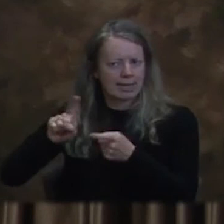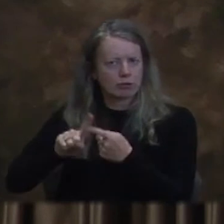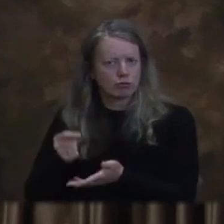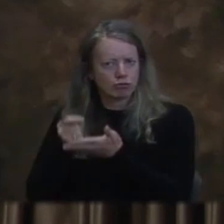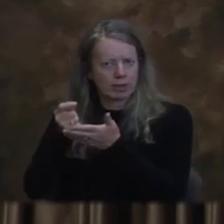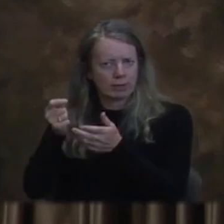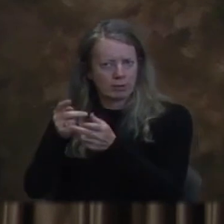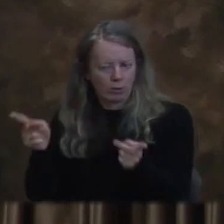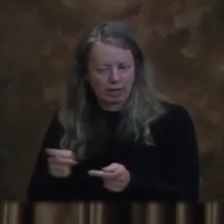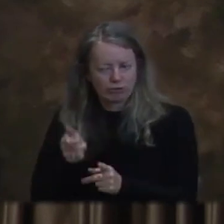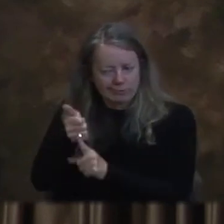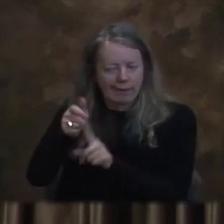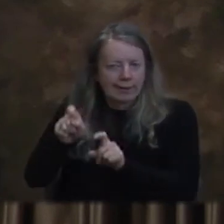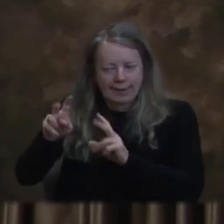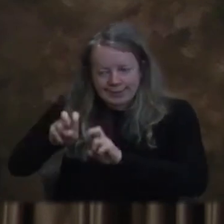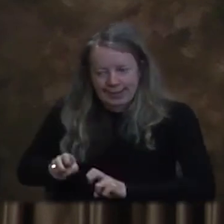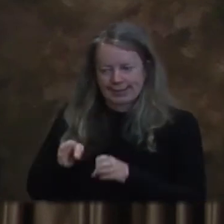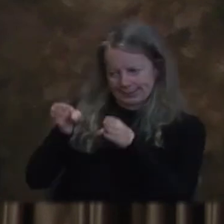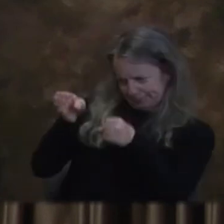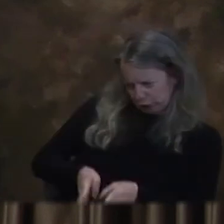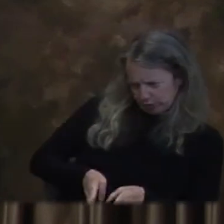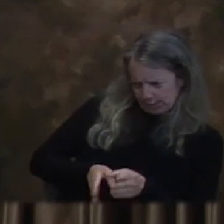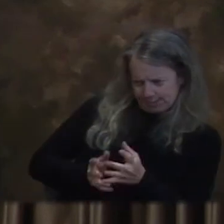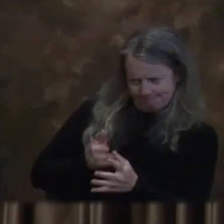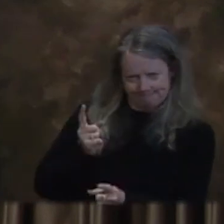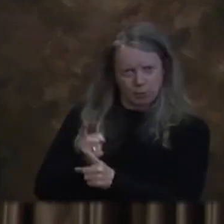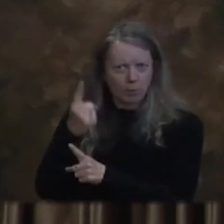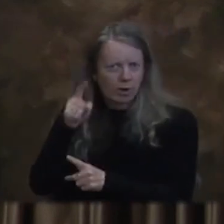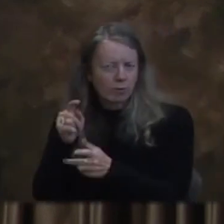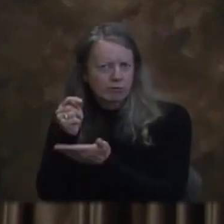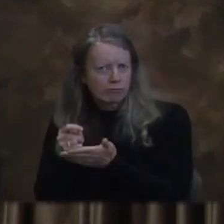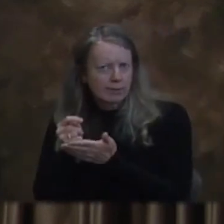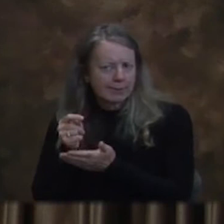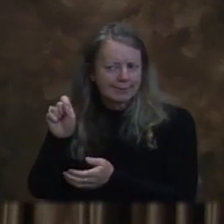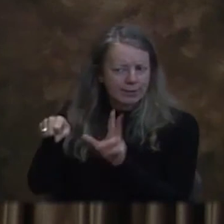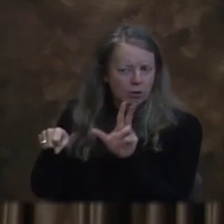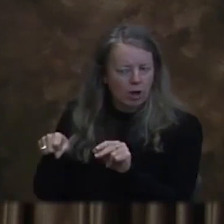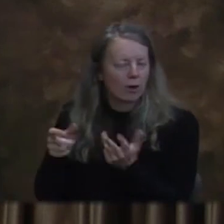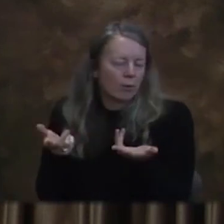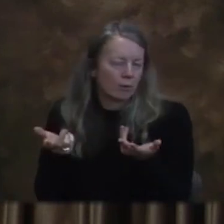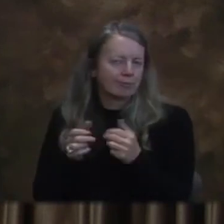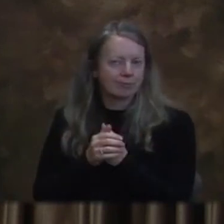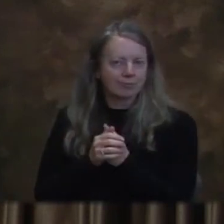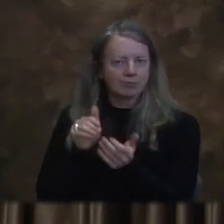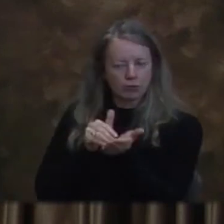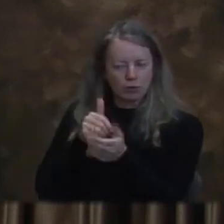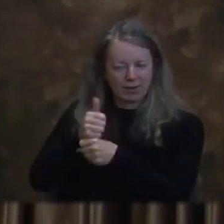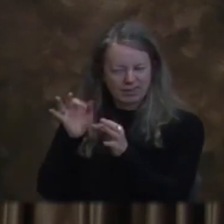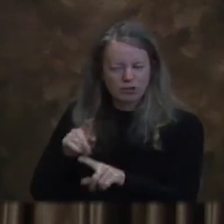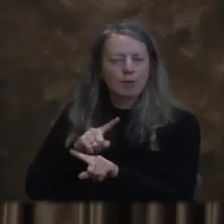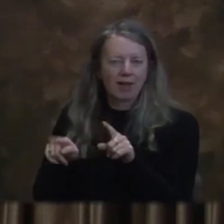to assess very quickly whether or not someone is appropriate for treatment. But there are some qualifying criteria that folks will have to